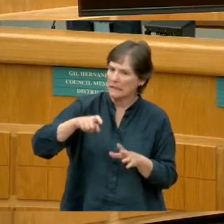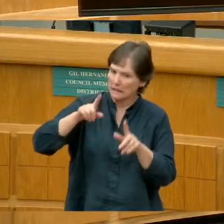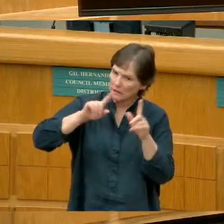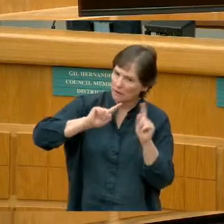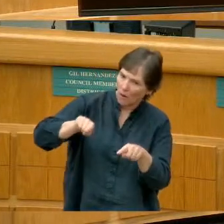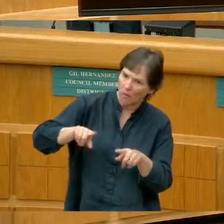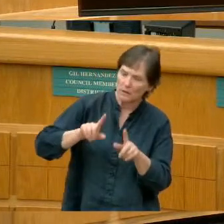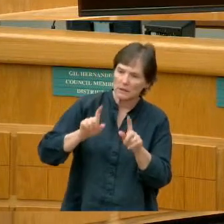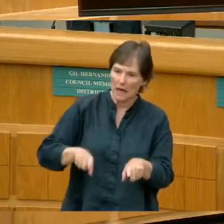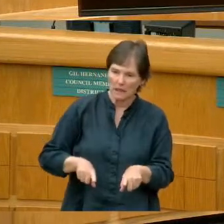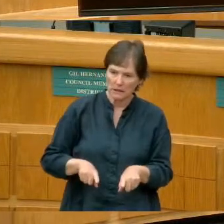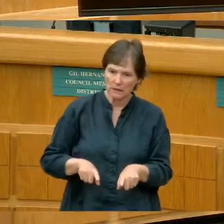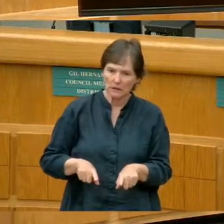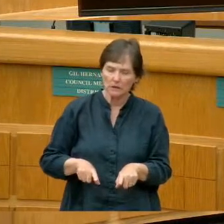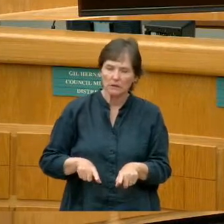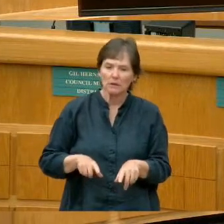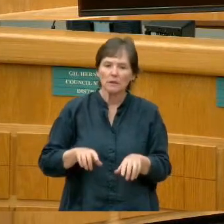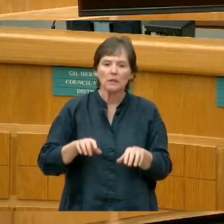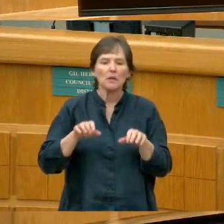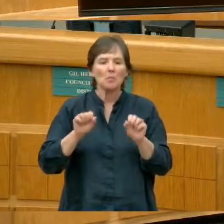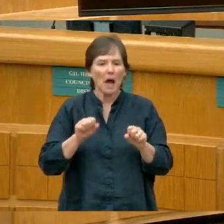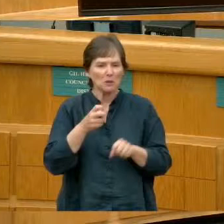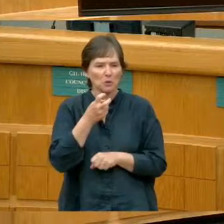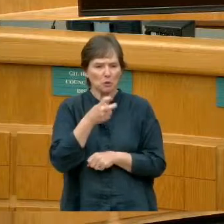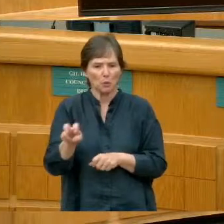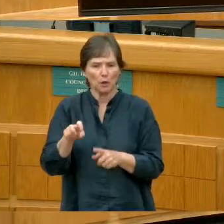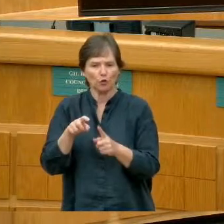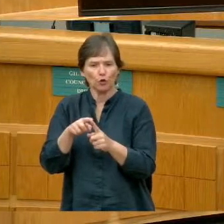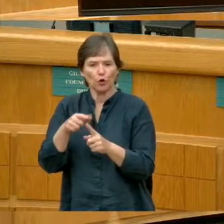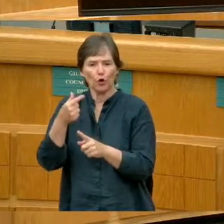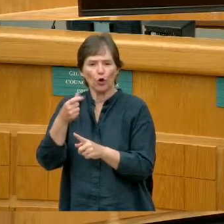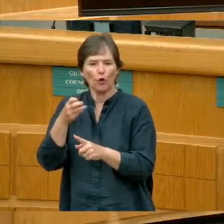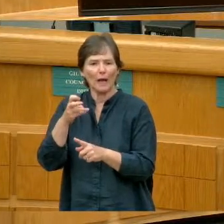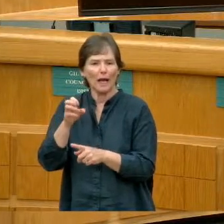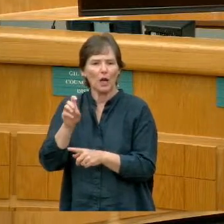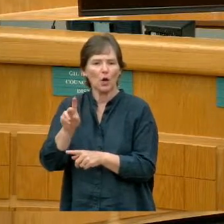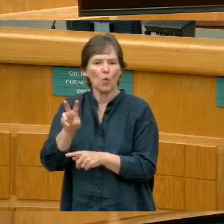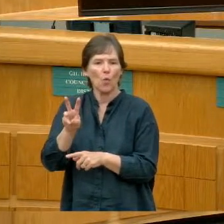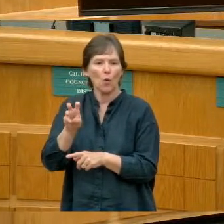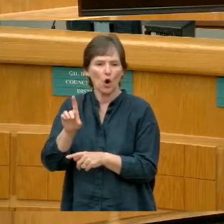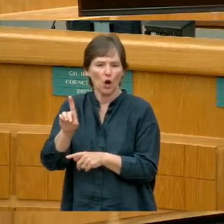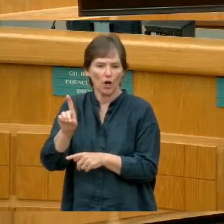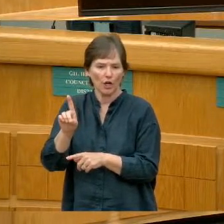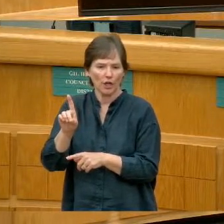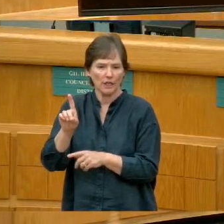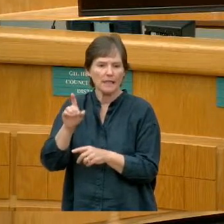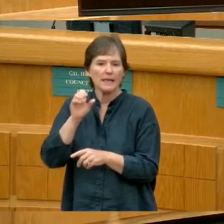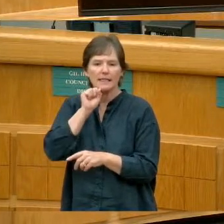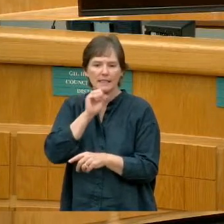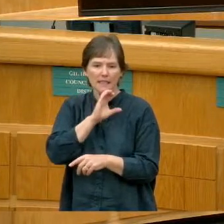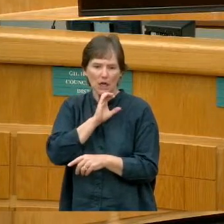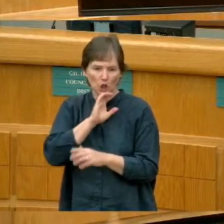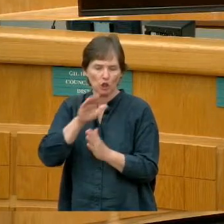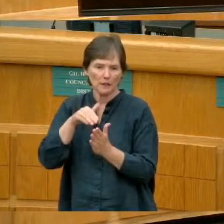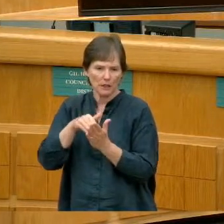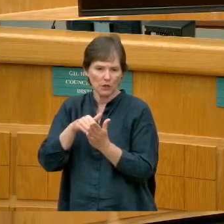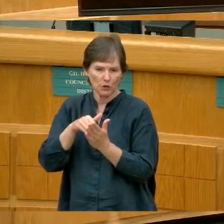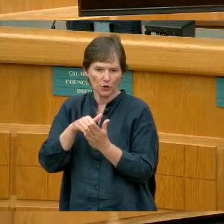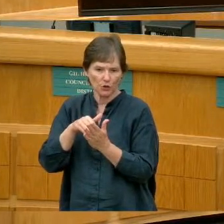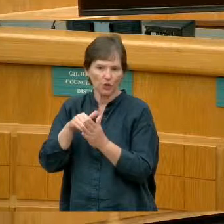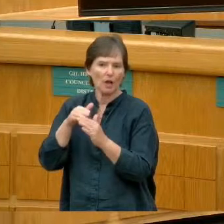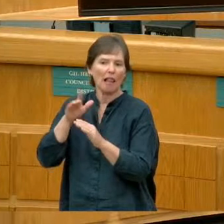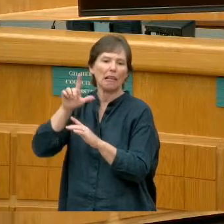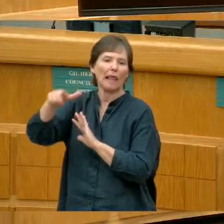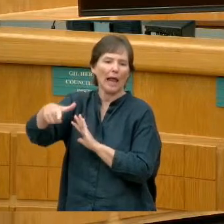may change soon to our Greenwood Senior Center and Recreation Center, but for now, continue to rely on that Horn location. That's